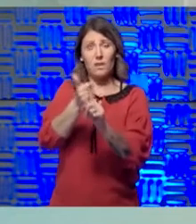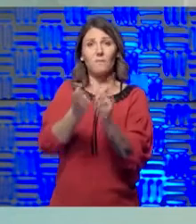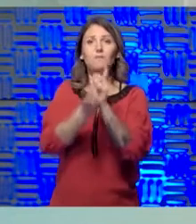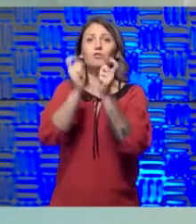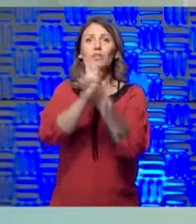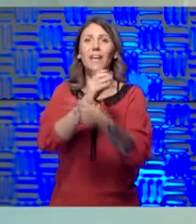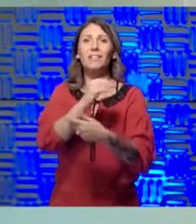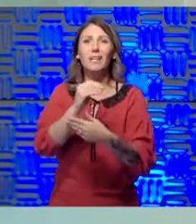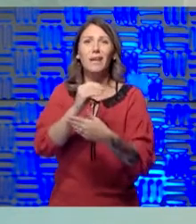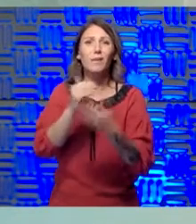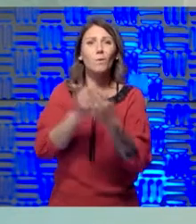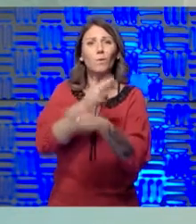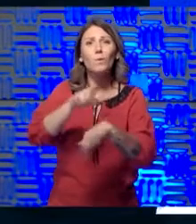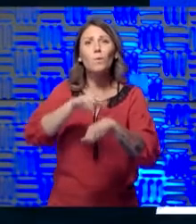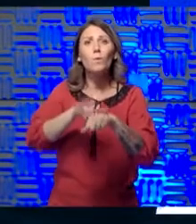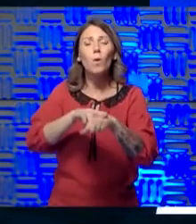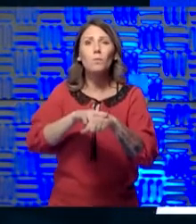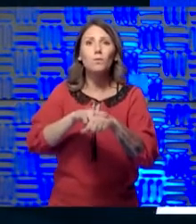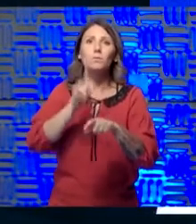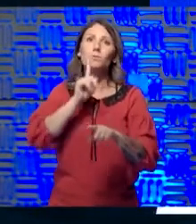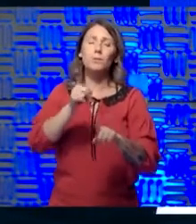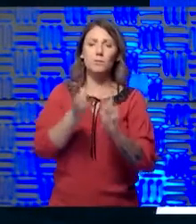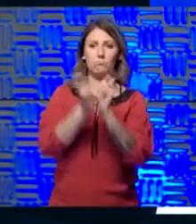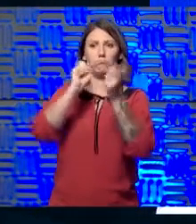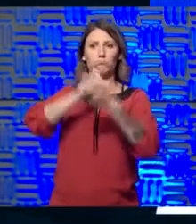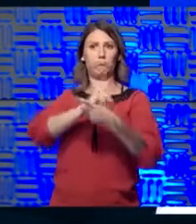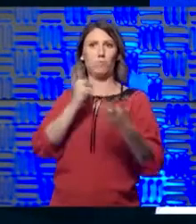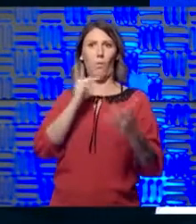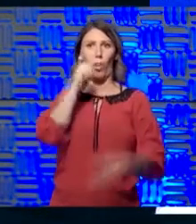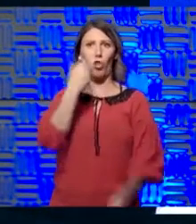defined. I think that's true. Other questions?